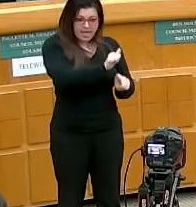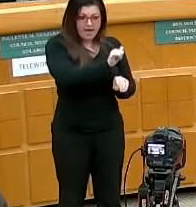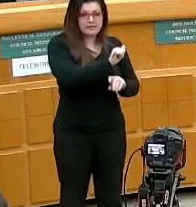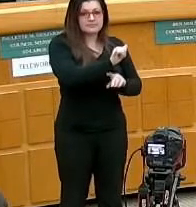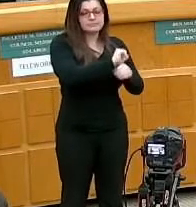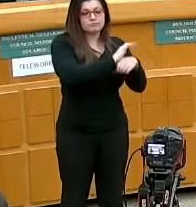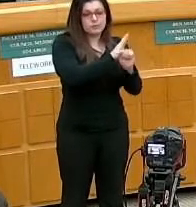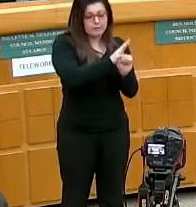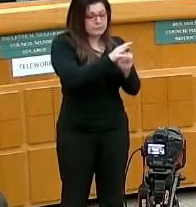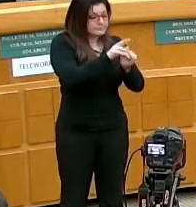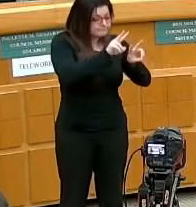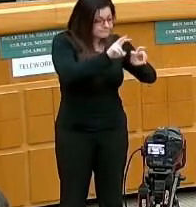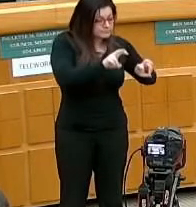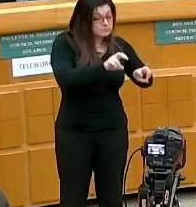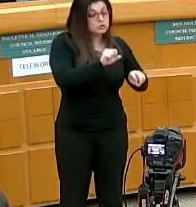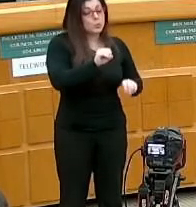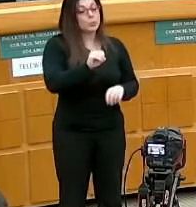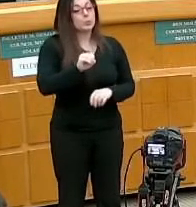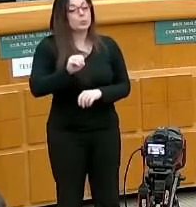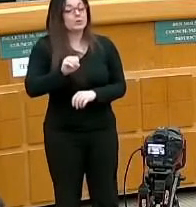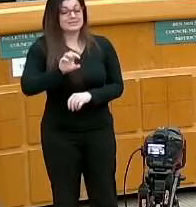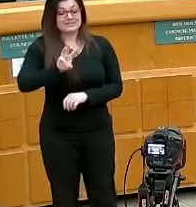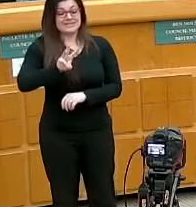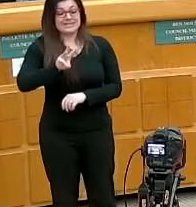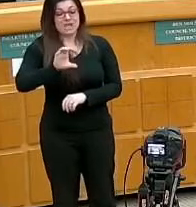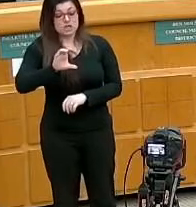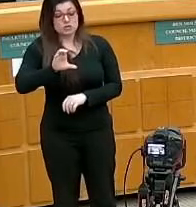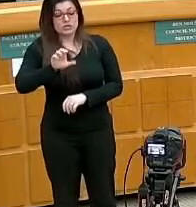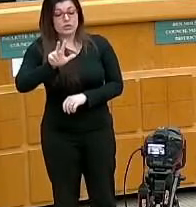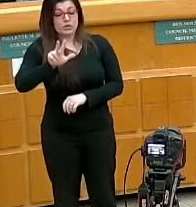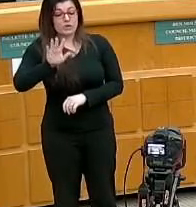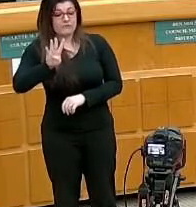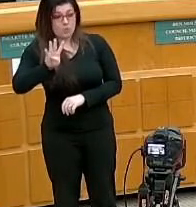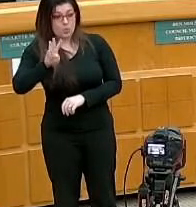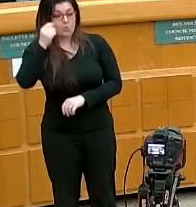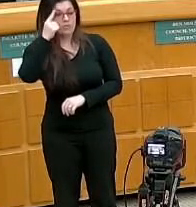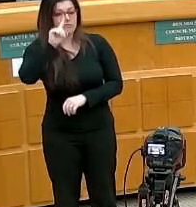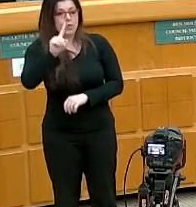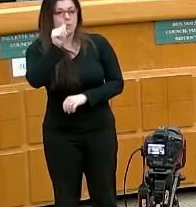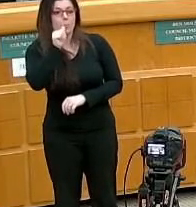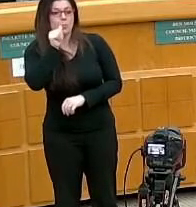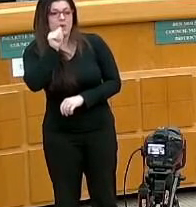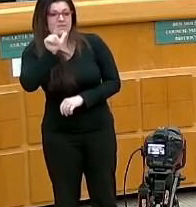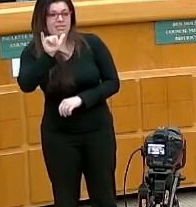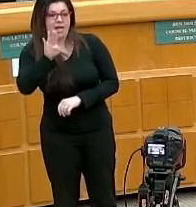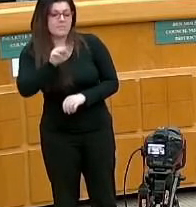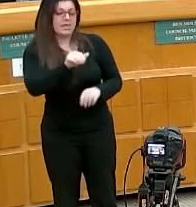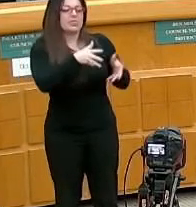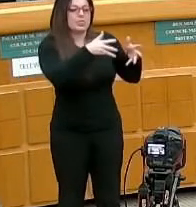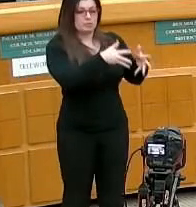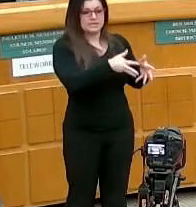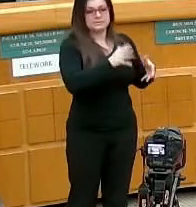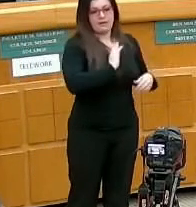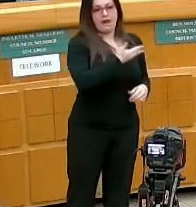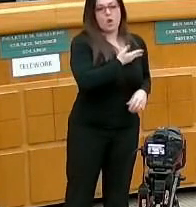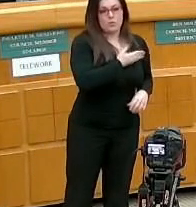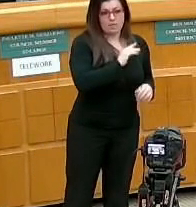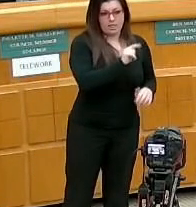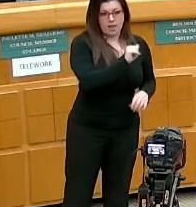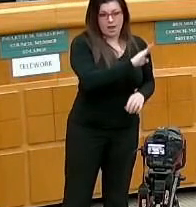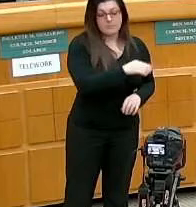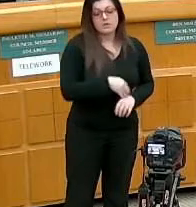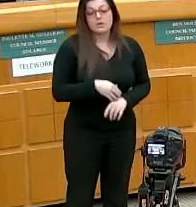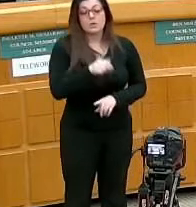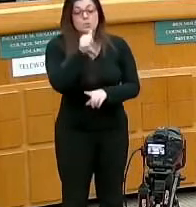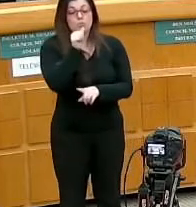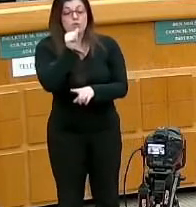415 in our labs and then 634 in the private labs. We're getting information from the private